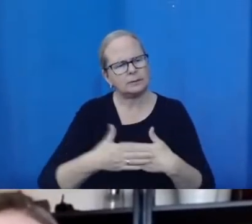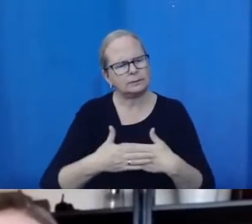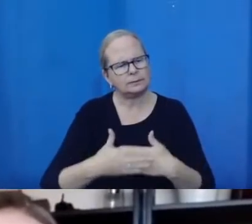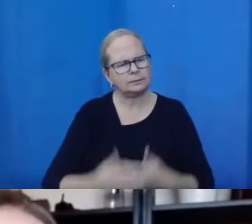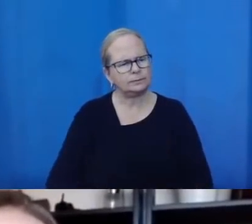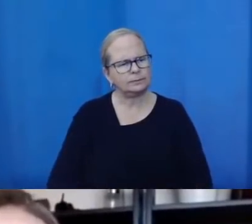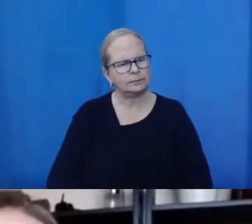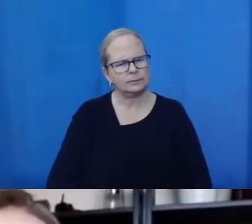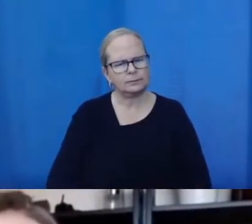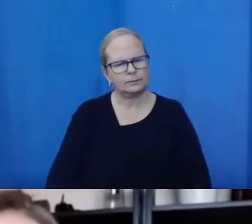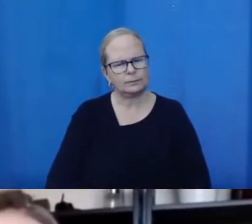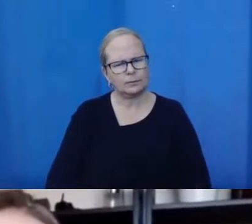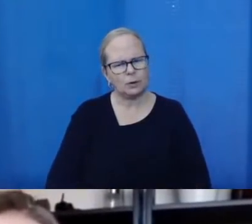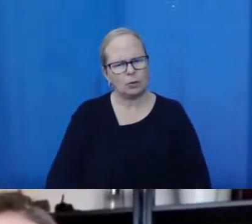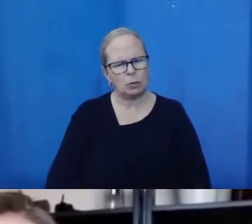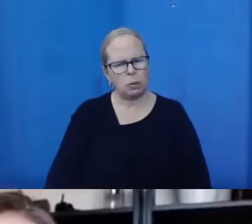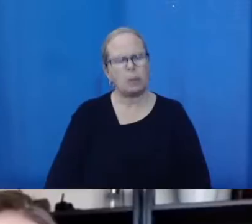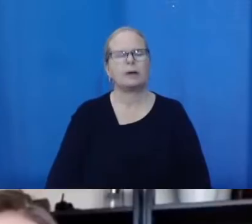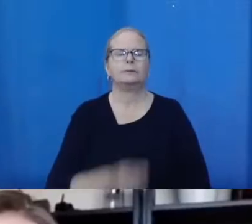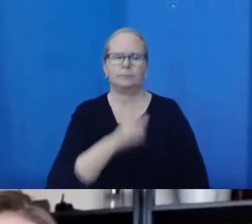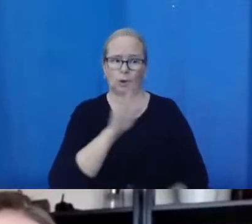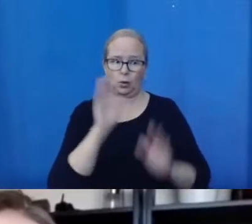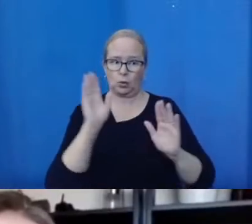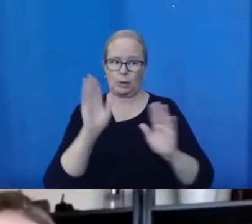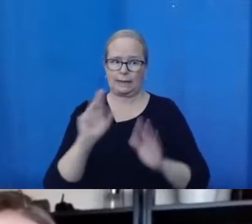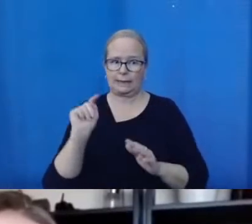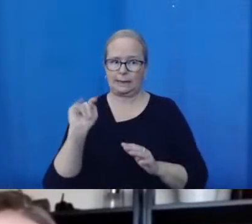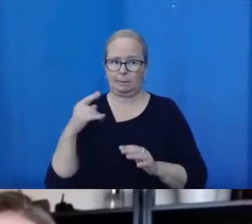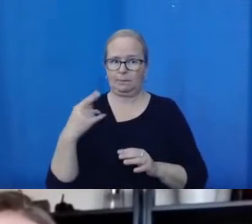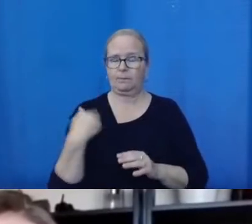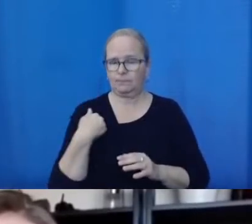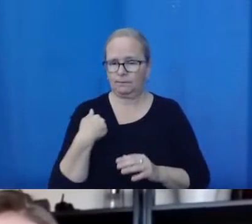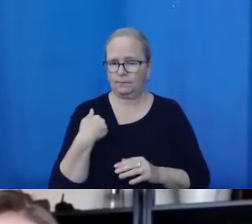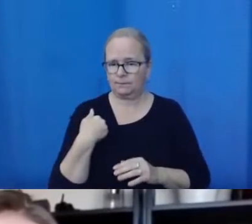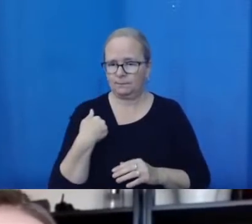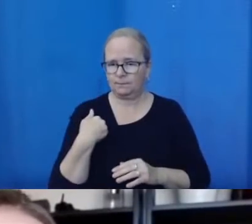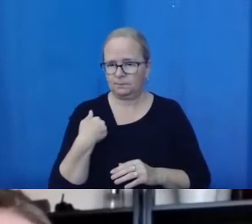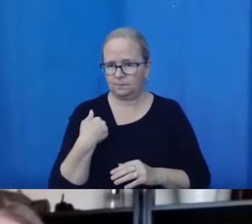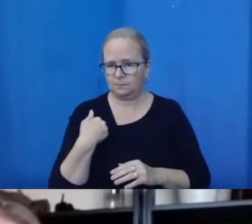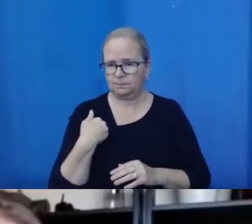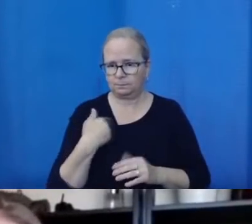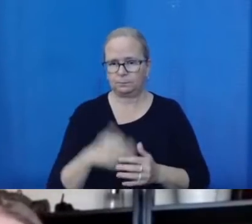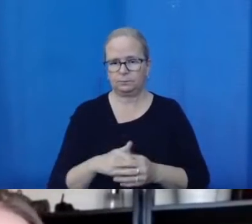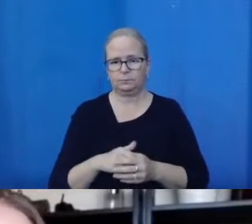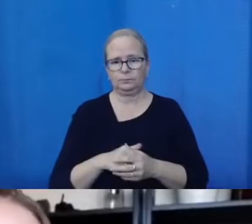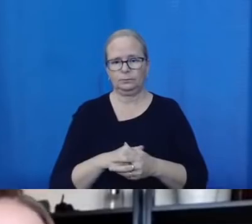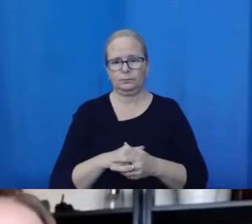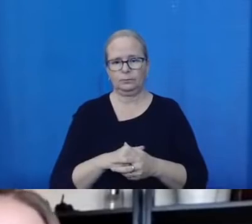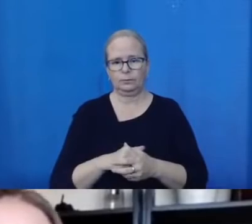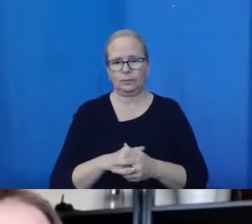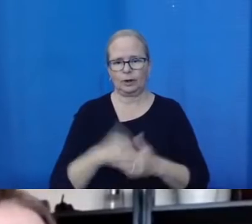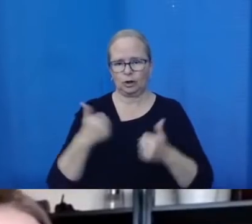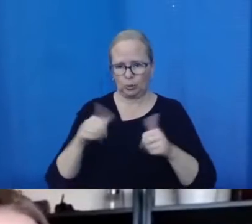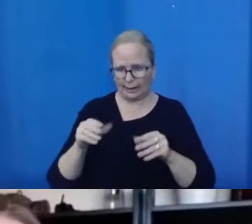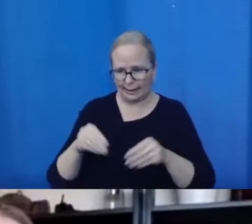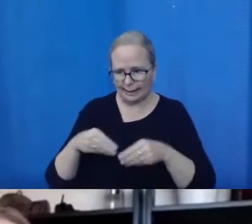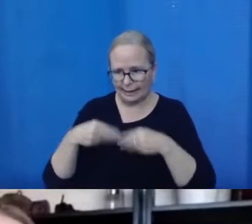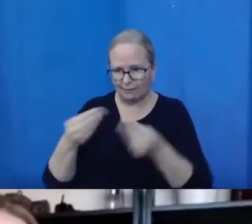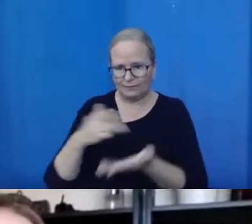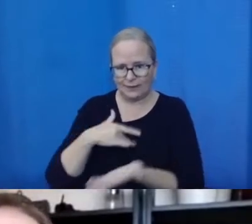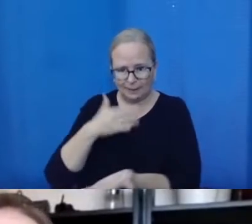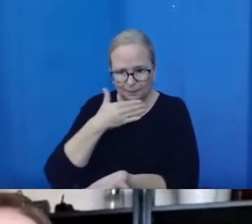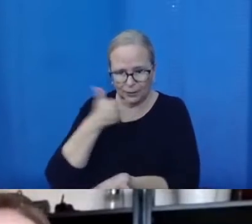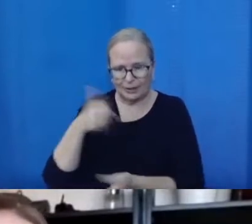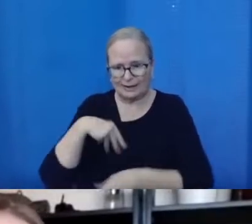about anxiety. Anything you try to do to make your kids feel better, you're probably making it worse. It's not intuitive, it's